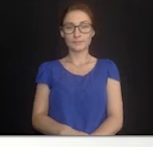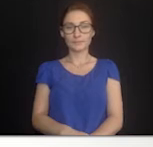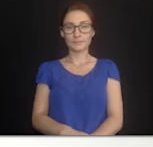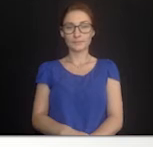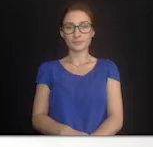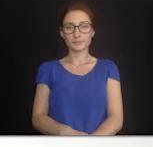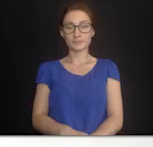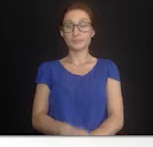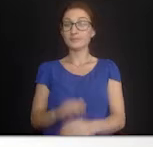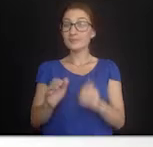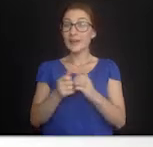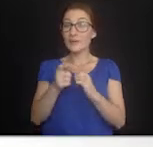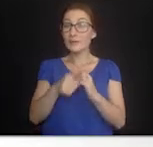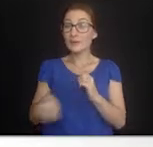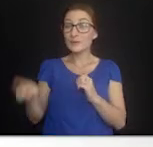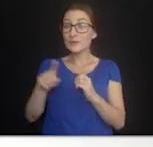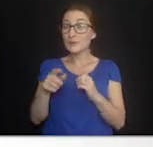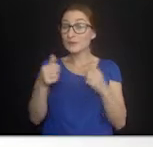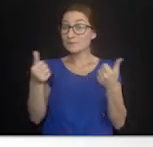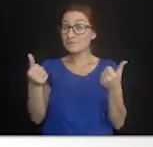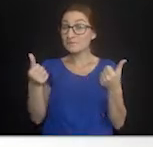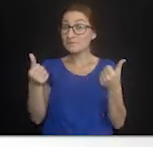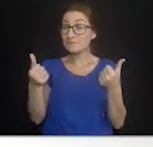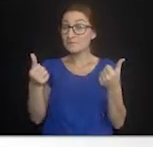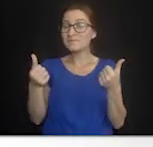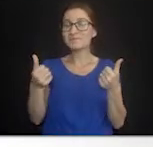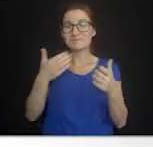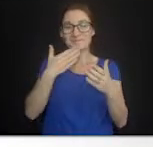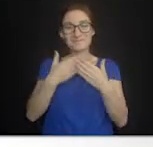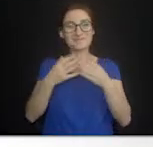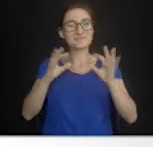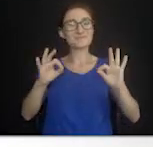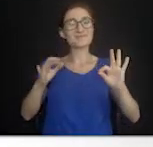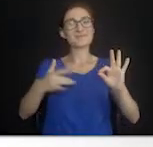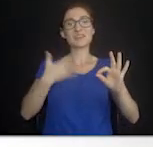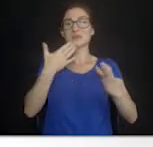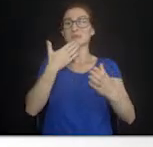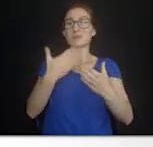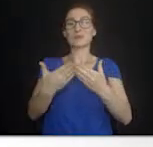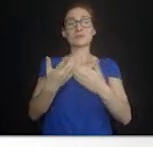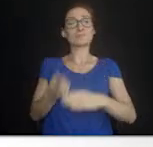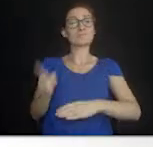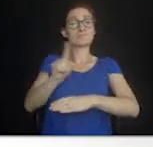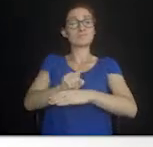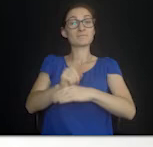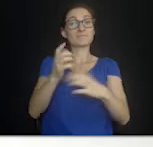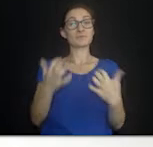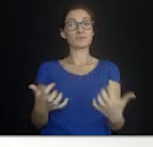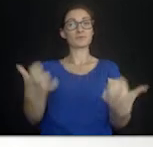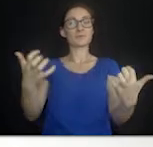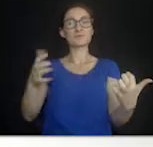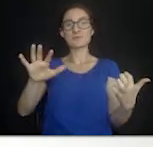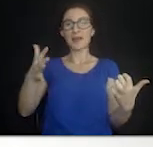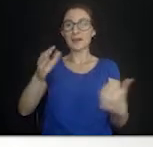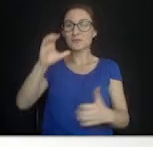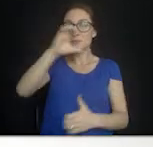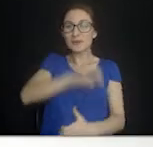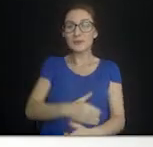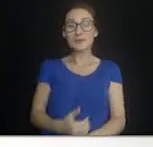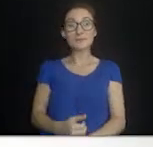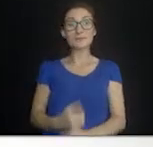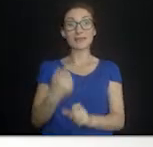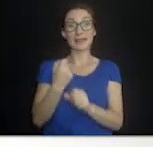How's everybody doing today? Good. It feels good to be in front of a room, kind of weird. Last year they had